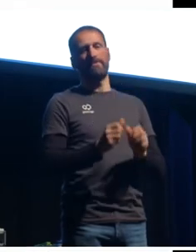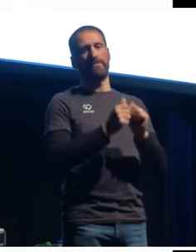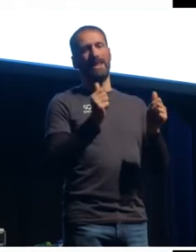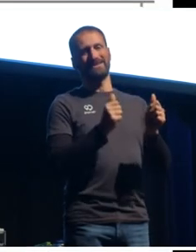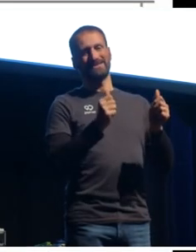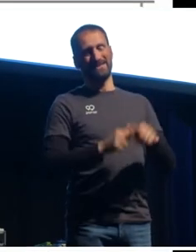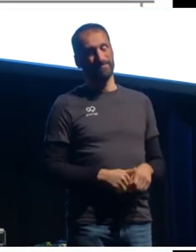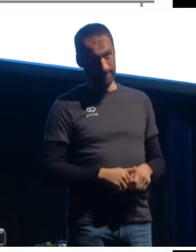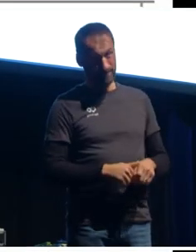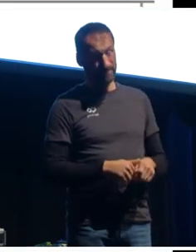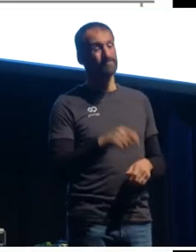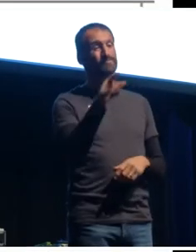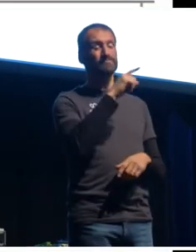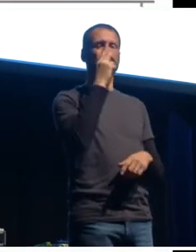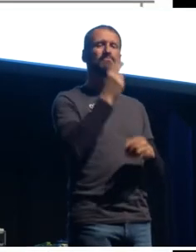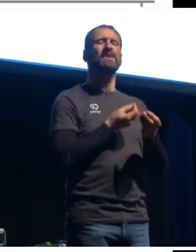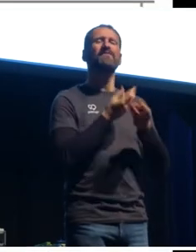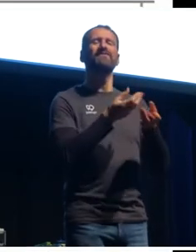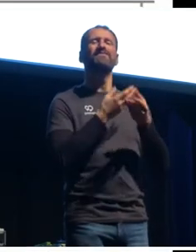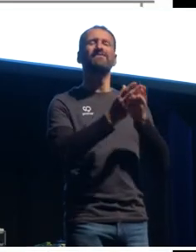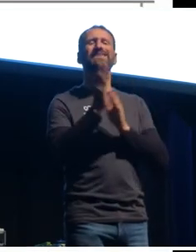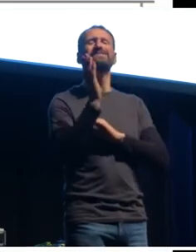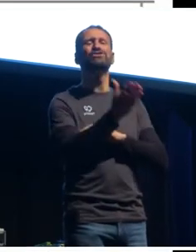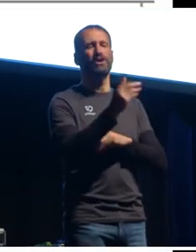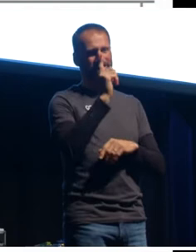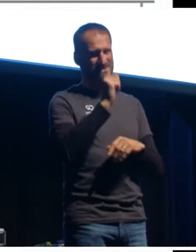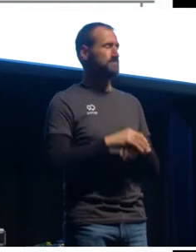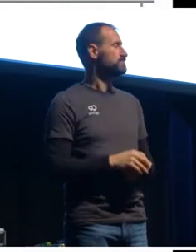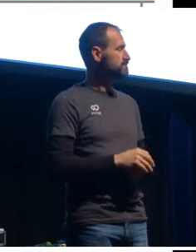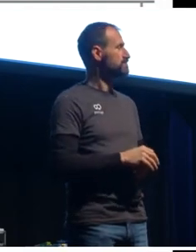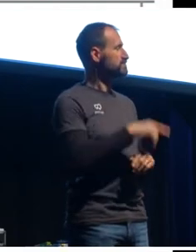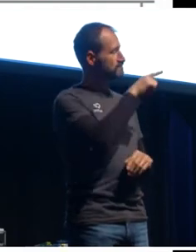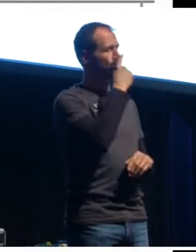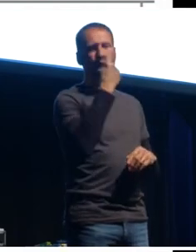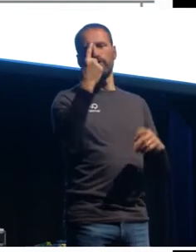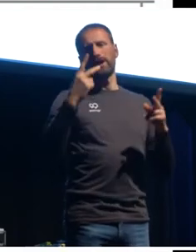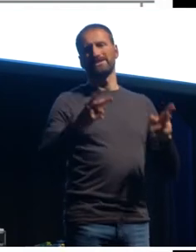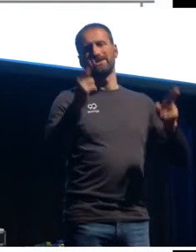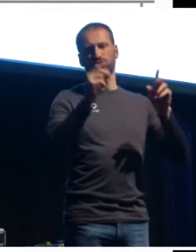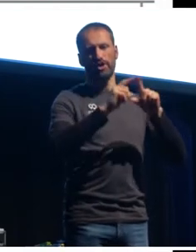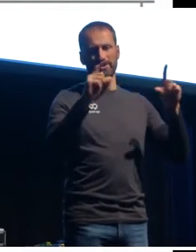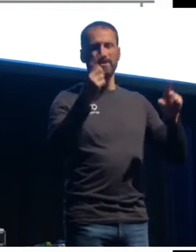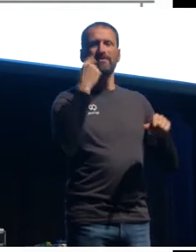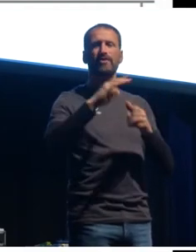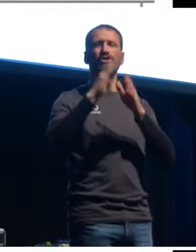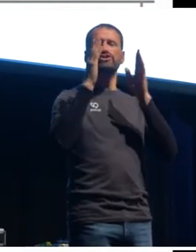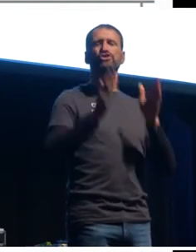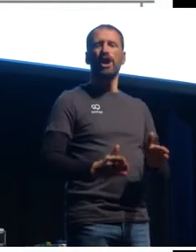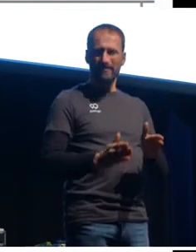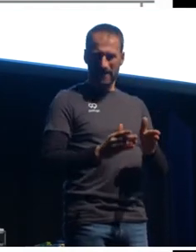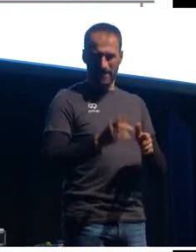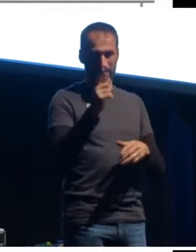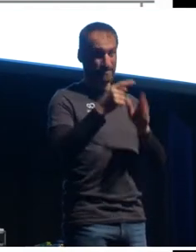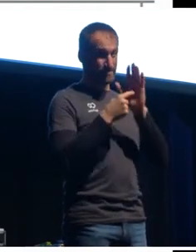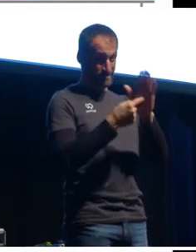feed service. So here is just a snapshot that I took from this server and then just kind of how it behaved